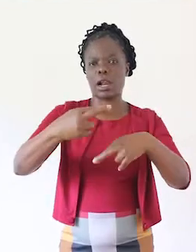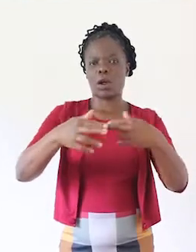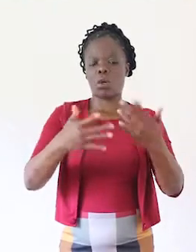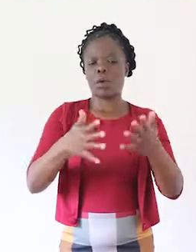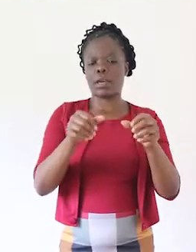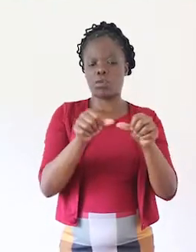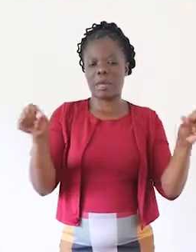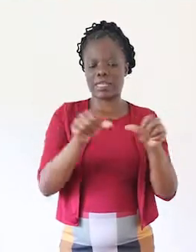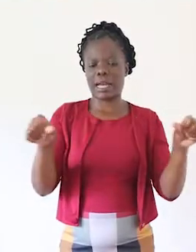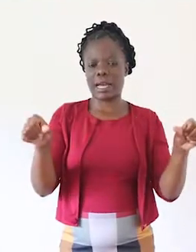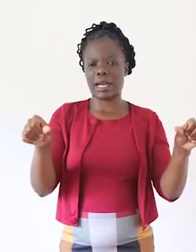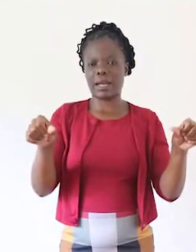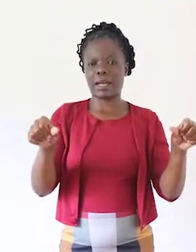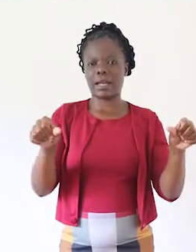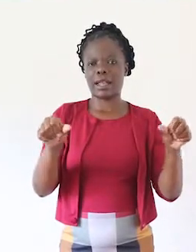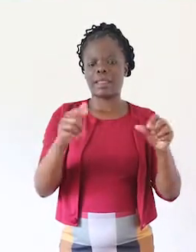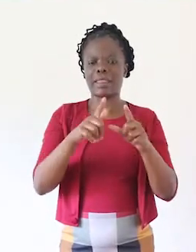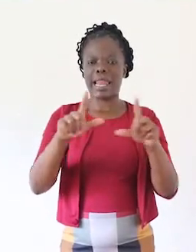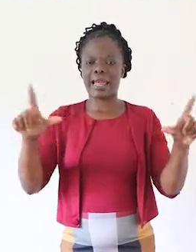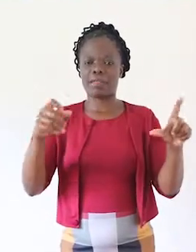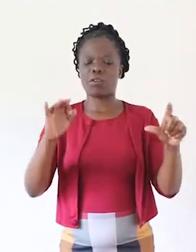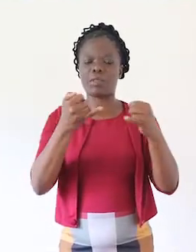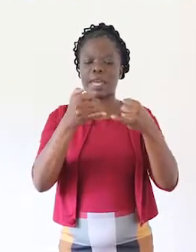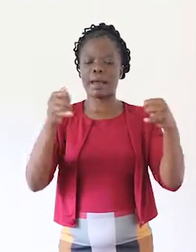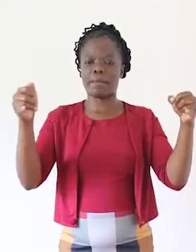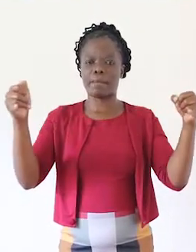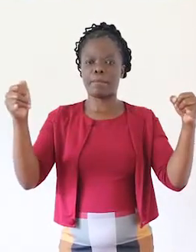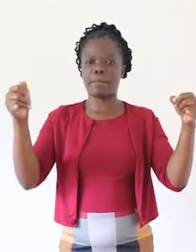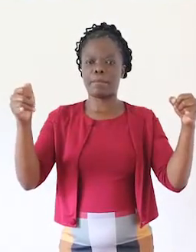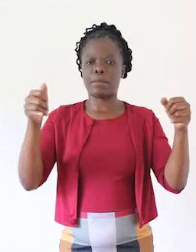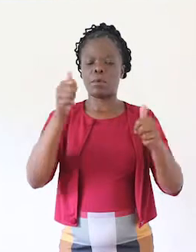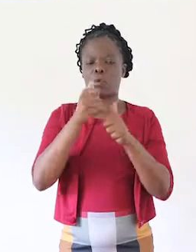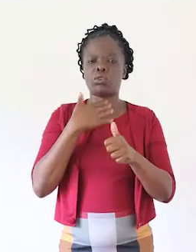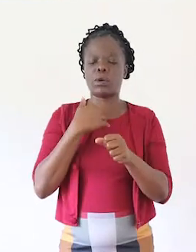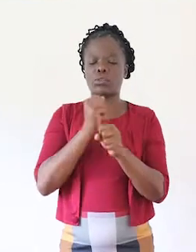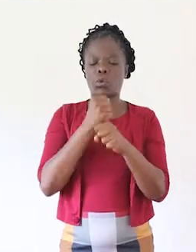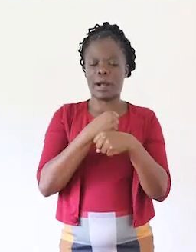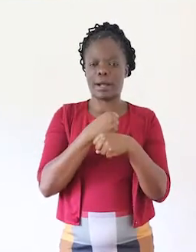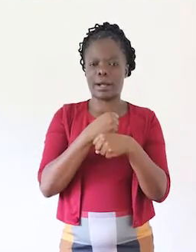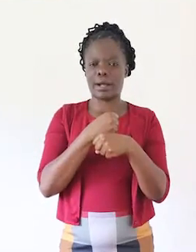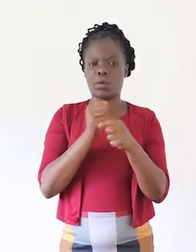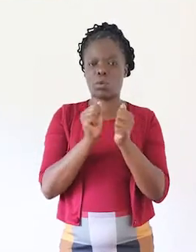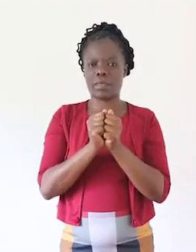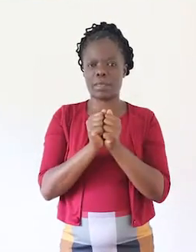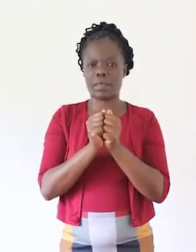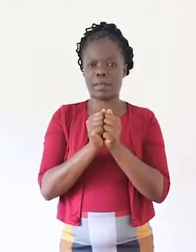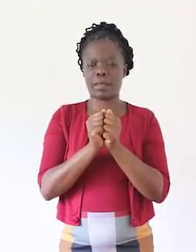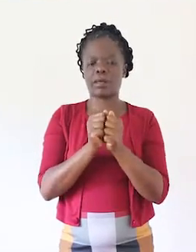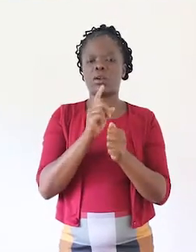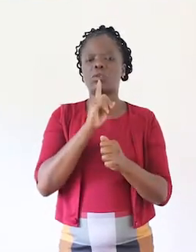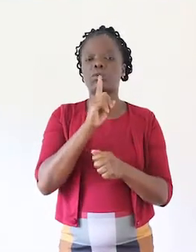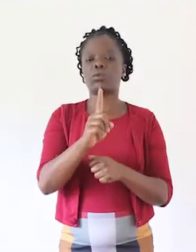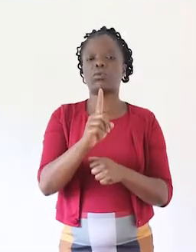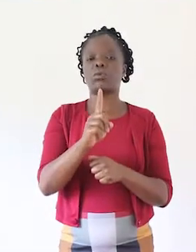where we measure the length of the yarn we want to work with here. See? So